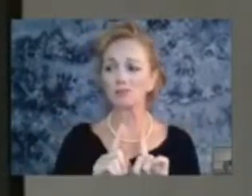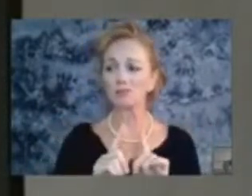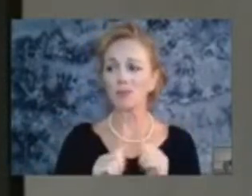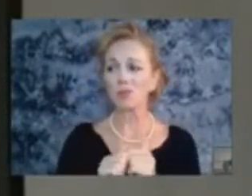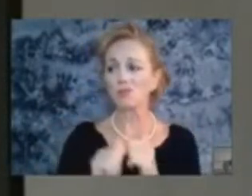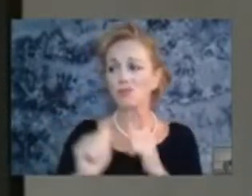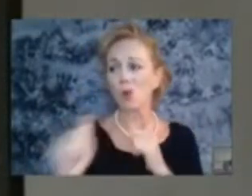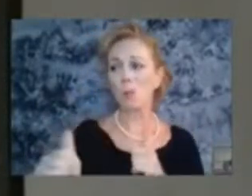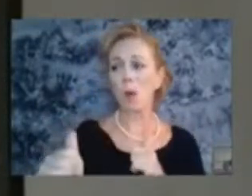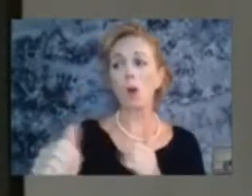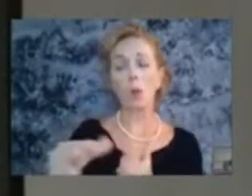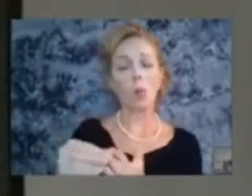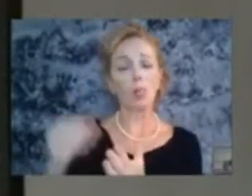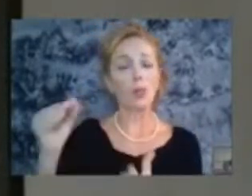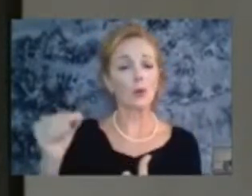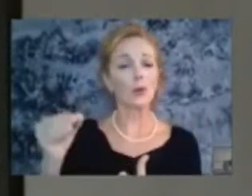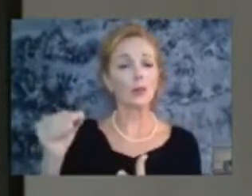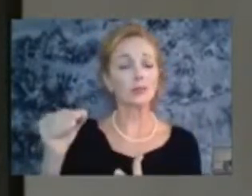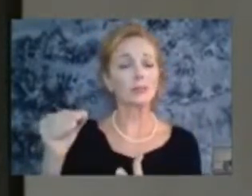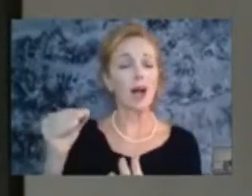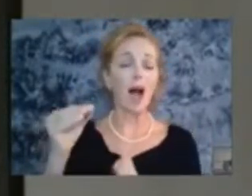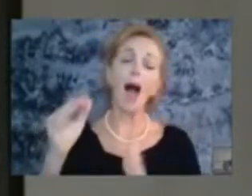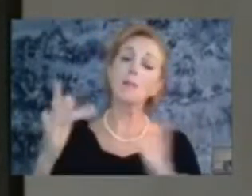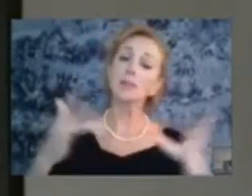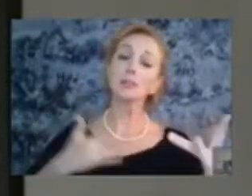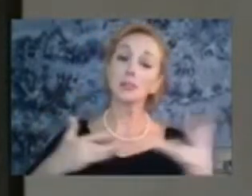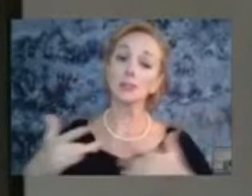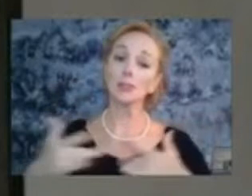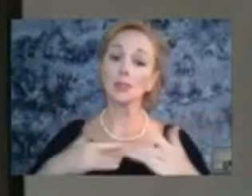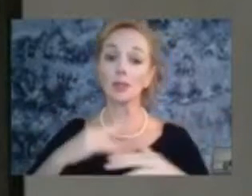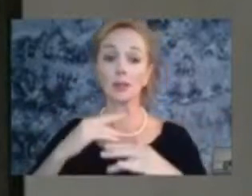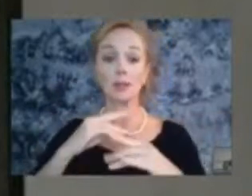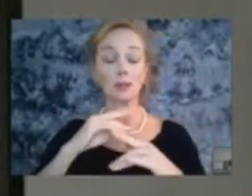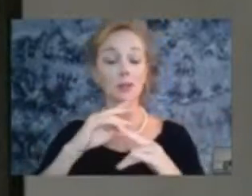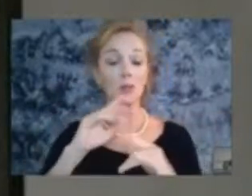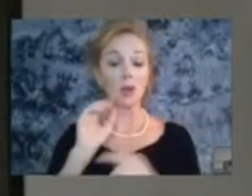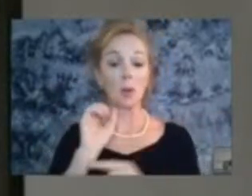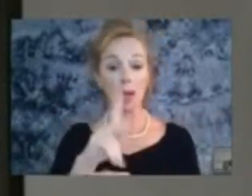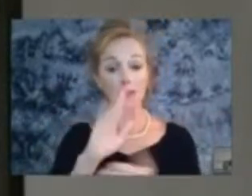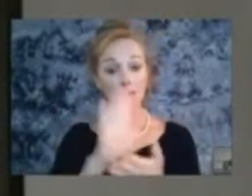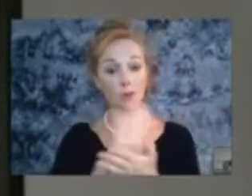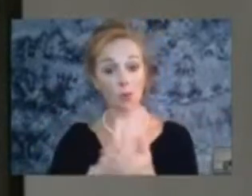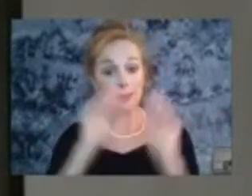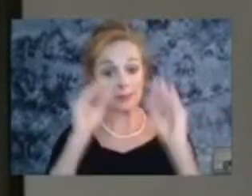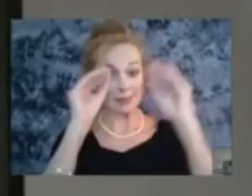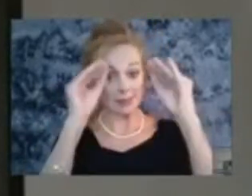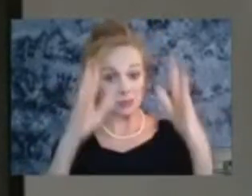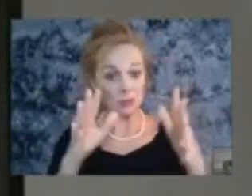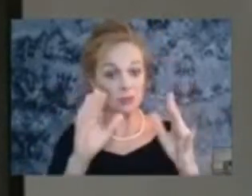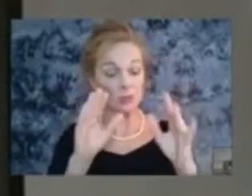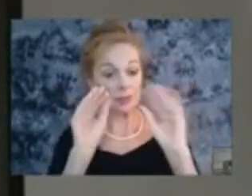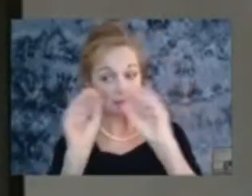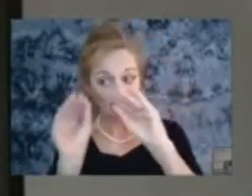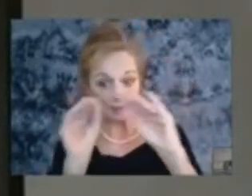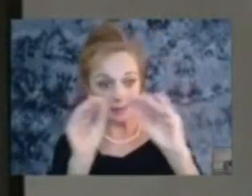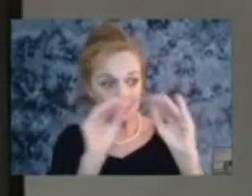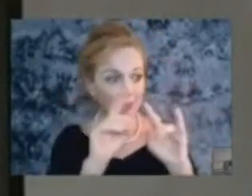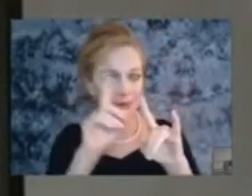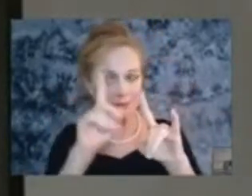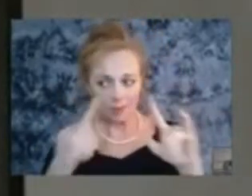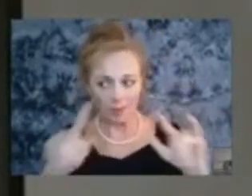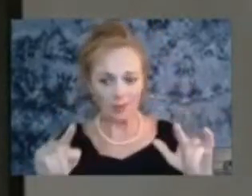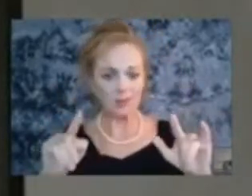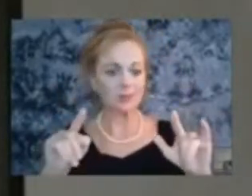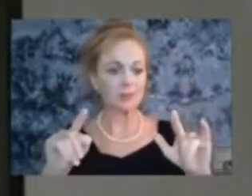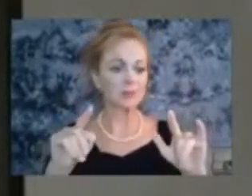I am concerned about when we go back and teachers are teaching to a variety of folks, whether they've been in front